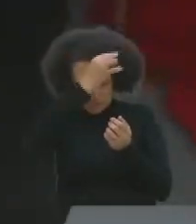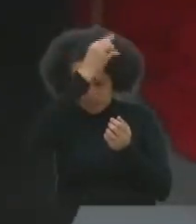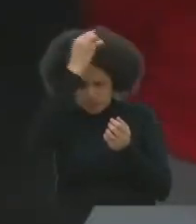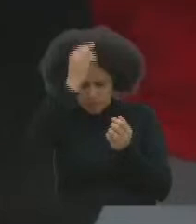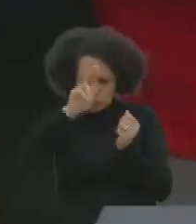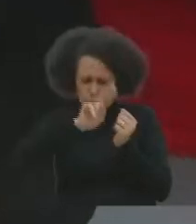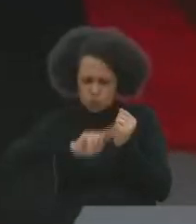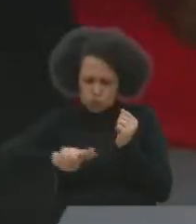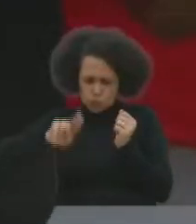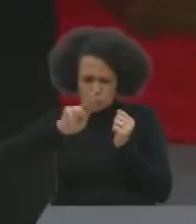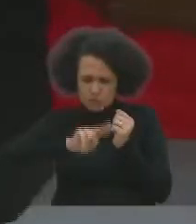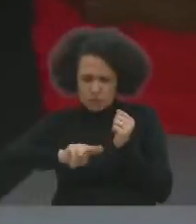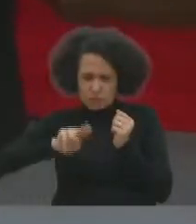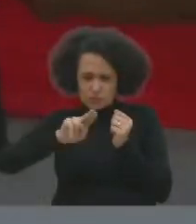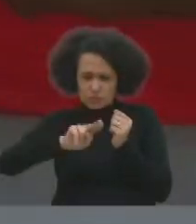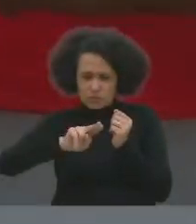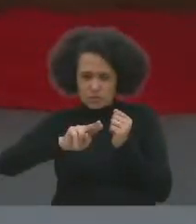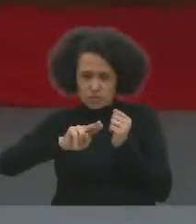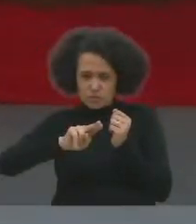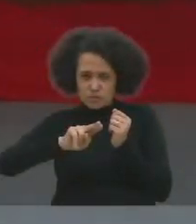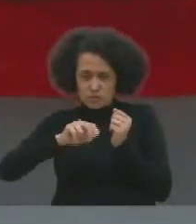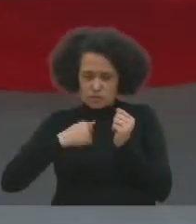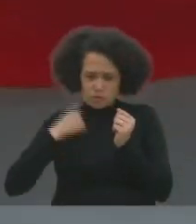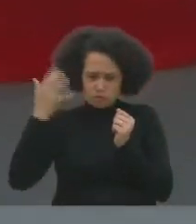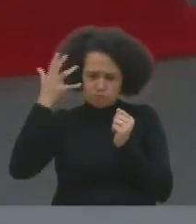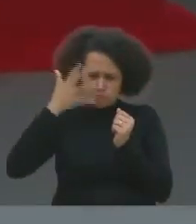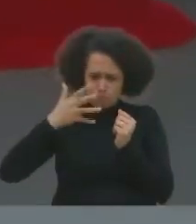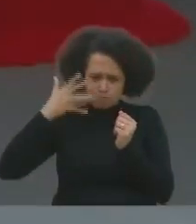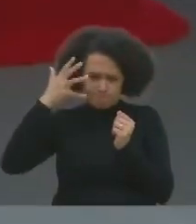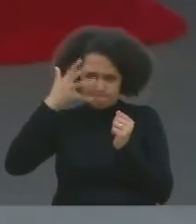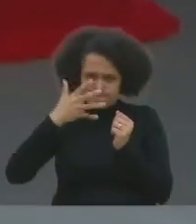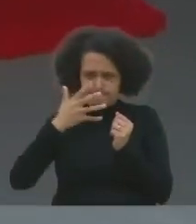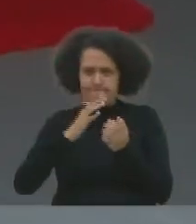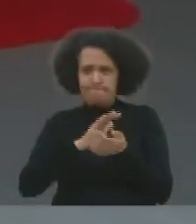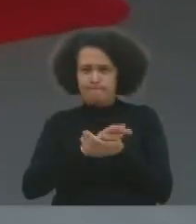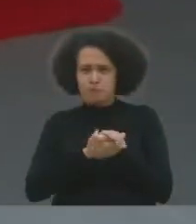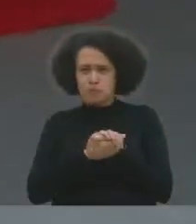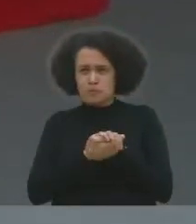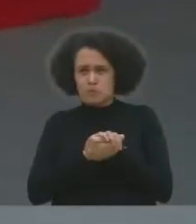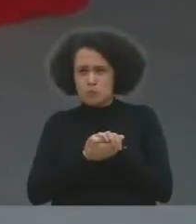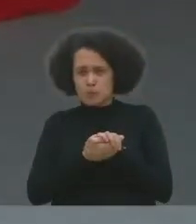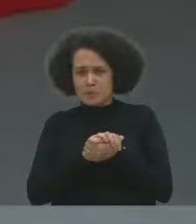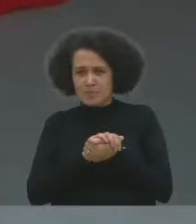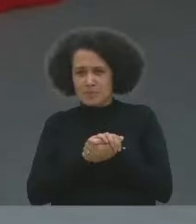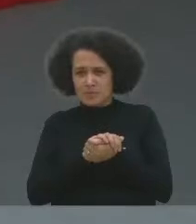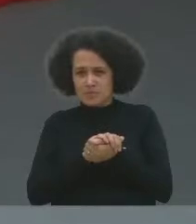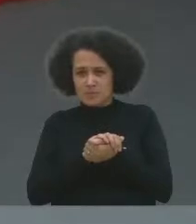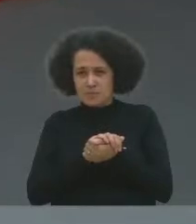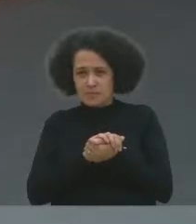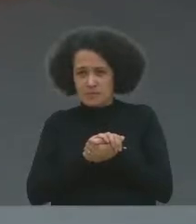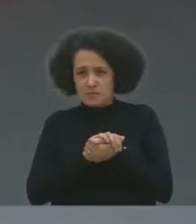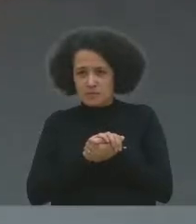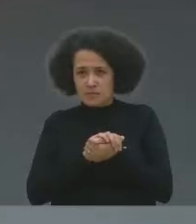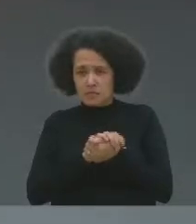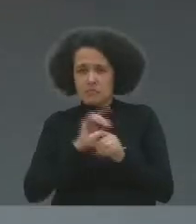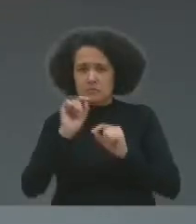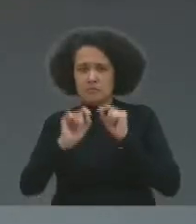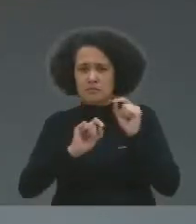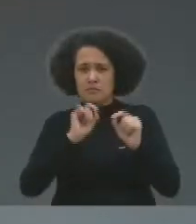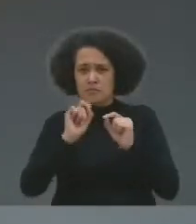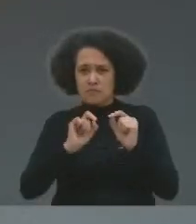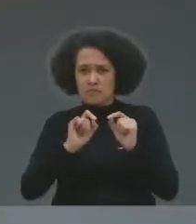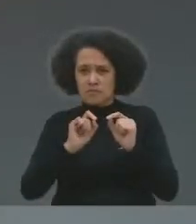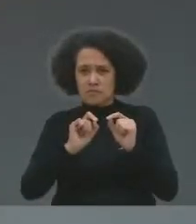essas palavras dele. And this principle of humility taught to us by Michael the Archangel. E que o príncipe